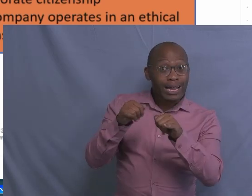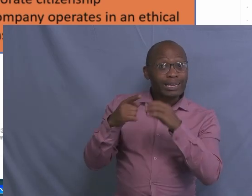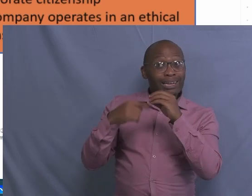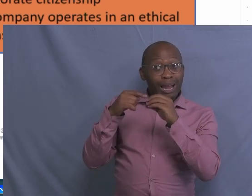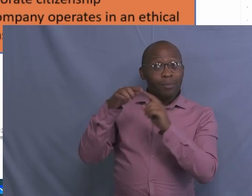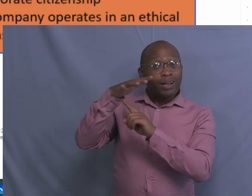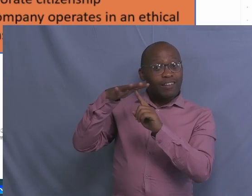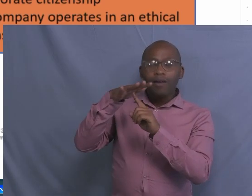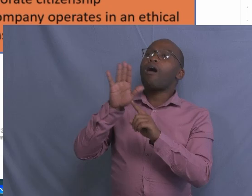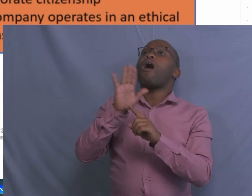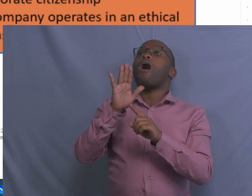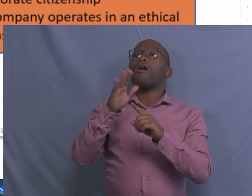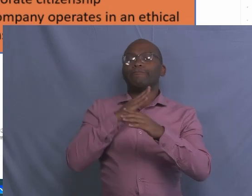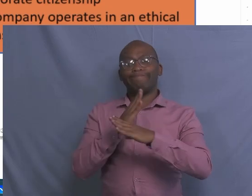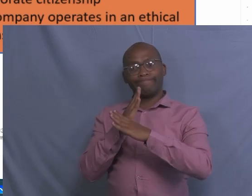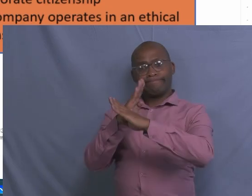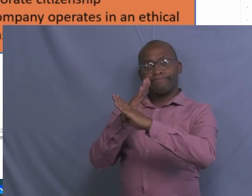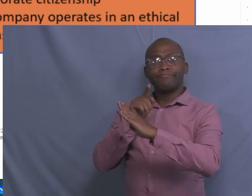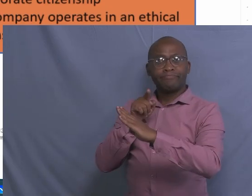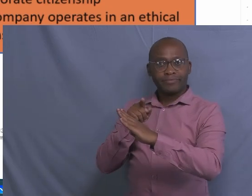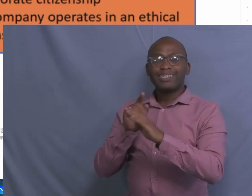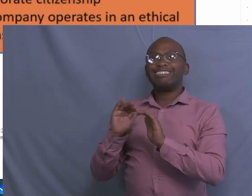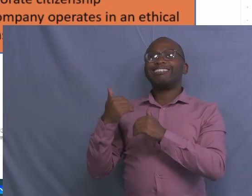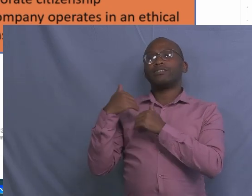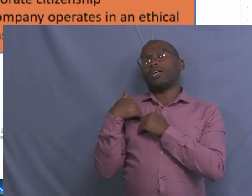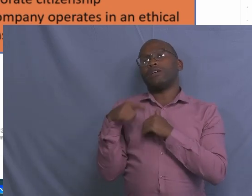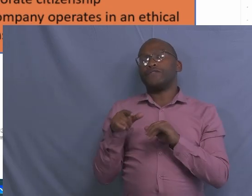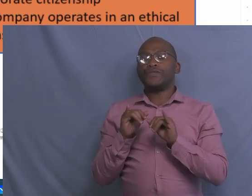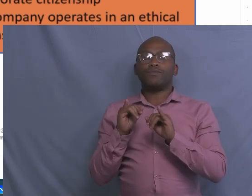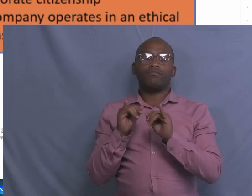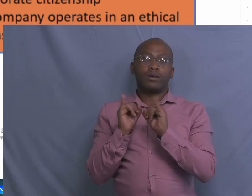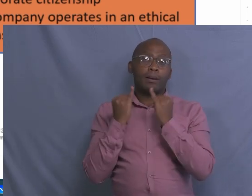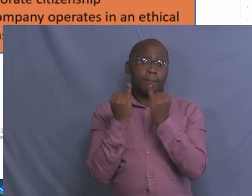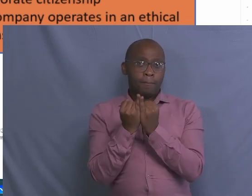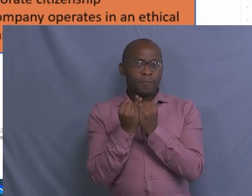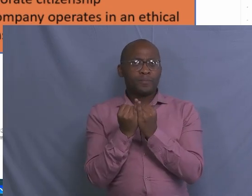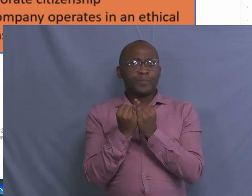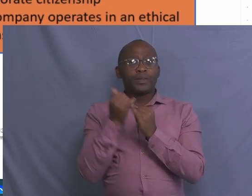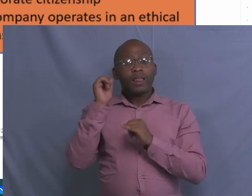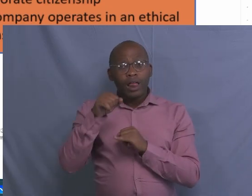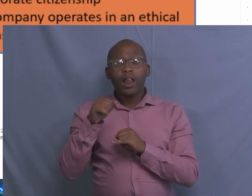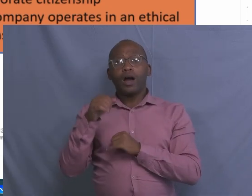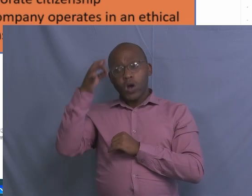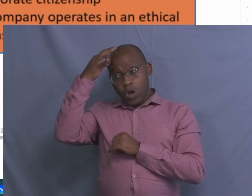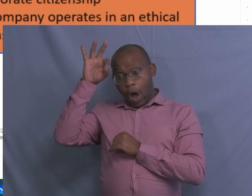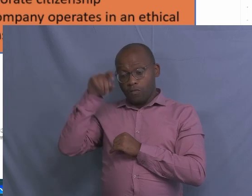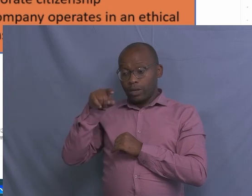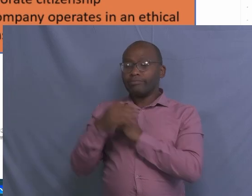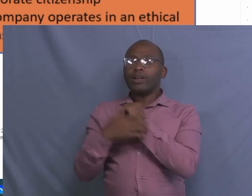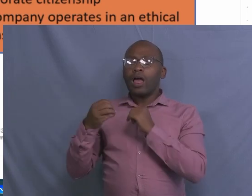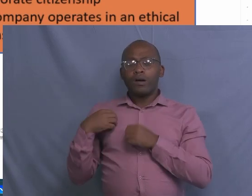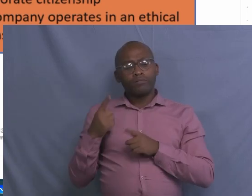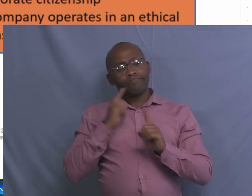that. Okay, the legislation is going to tell them there'll be certain legislation about that, and they need to adhere to that